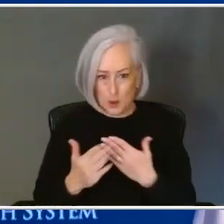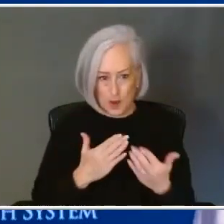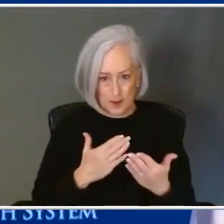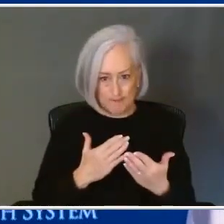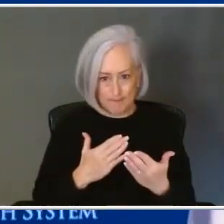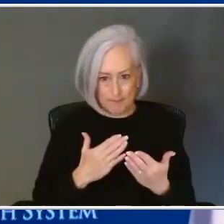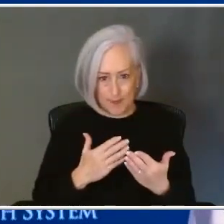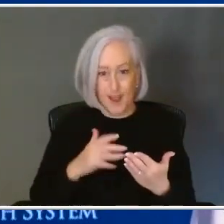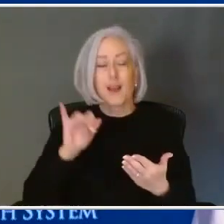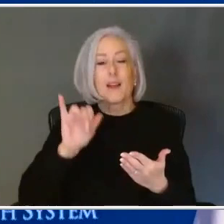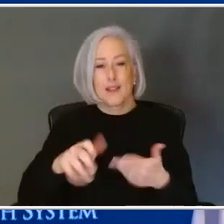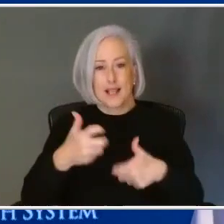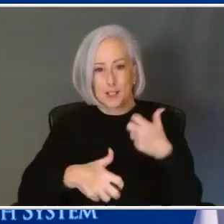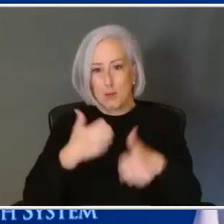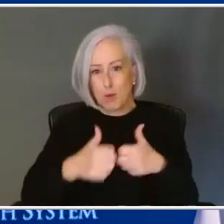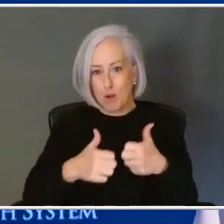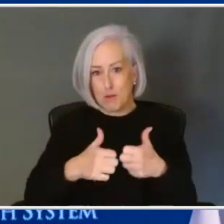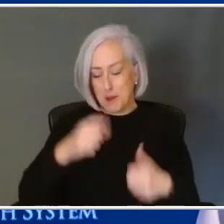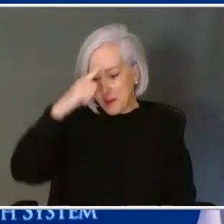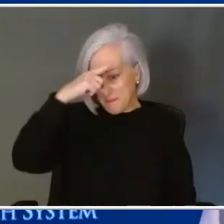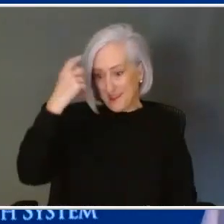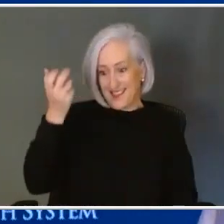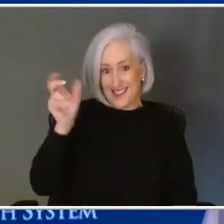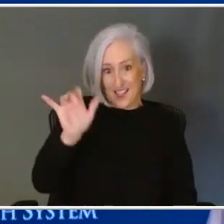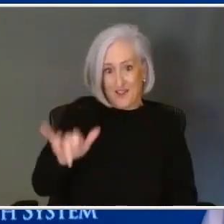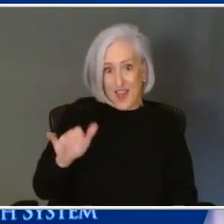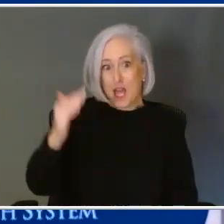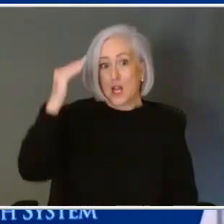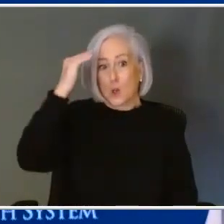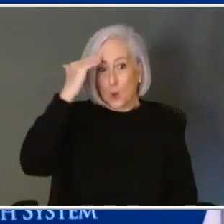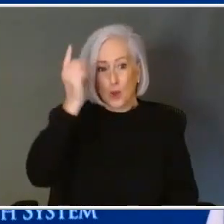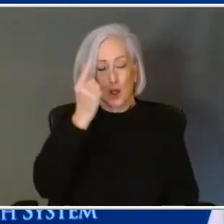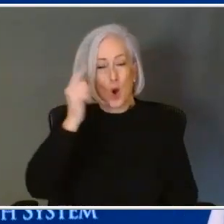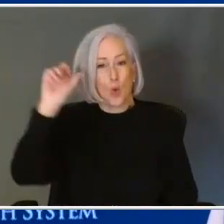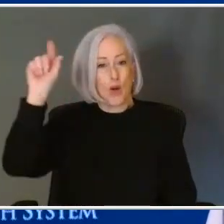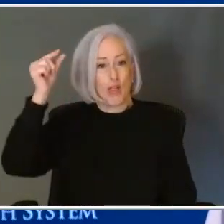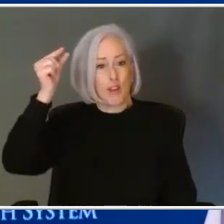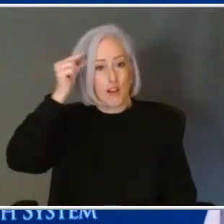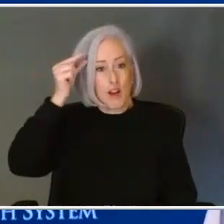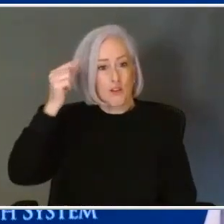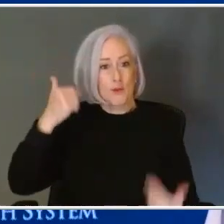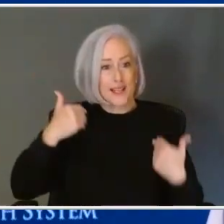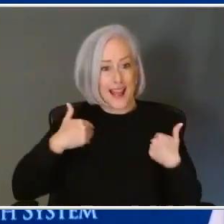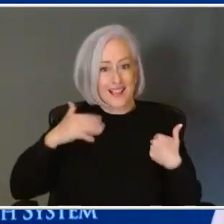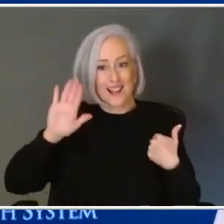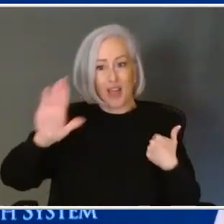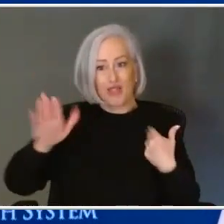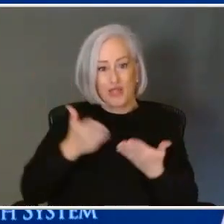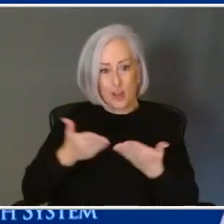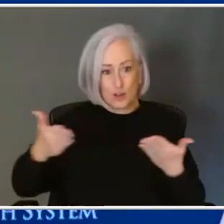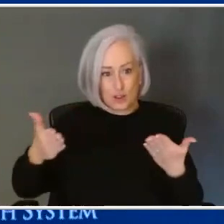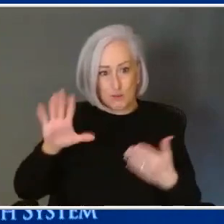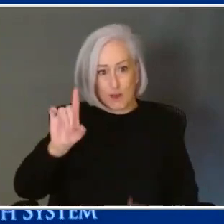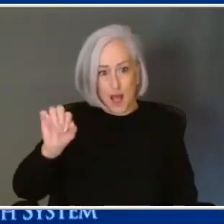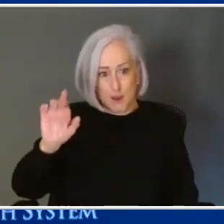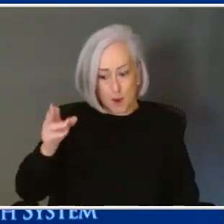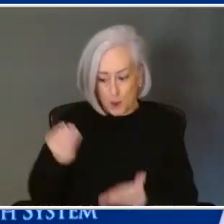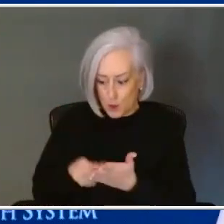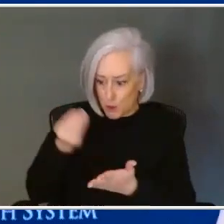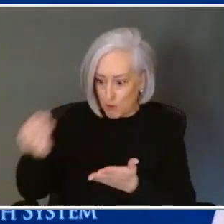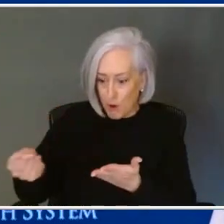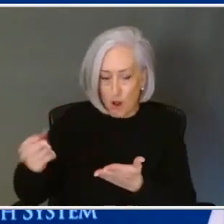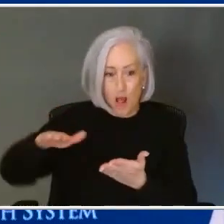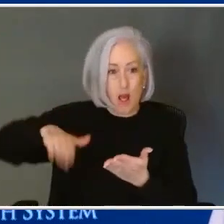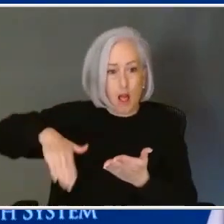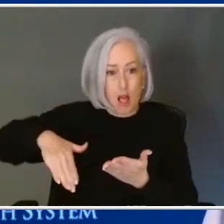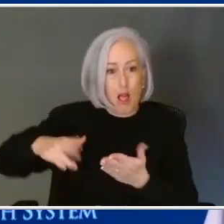issue. Because of that, we know the government still has their supply of boosters that they had bought that have not been taken